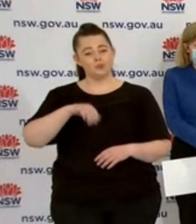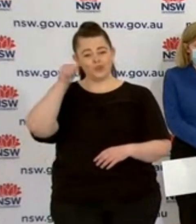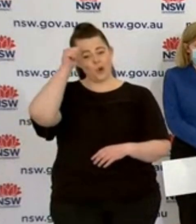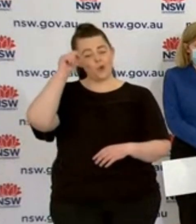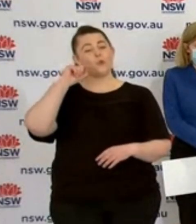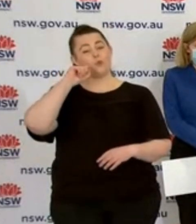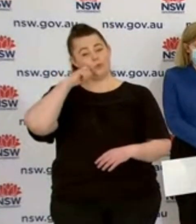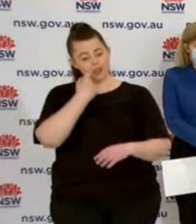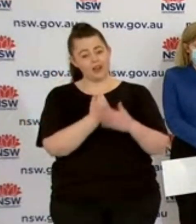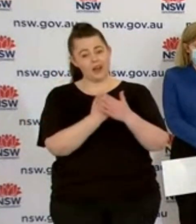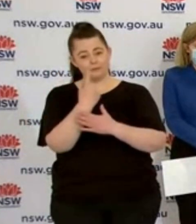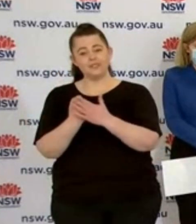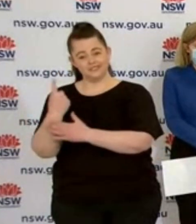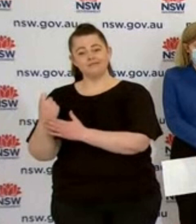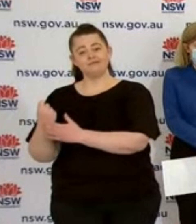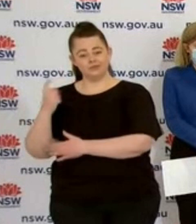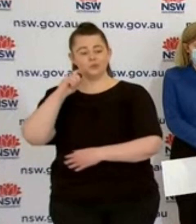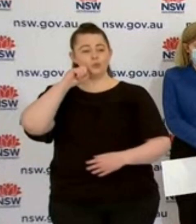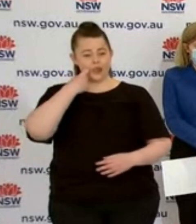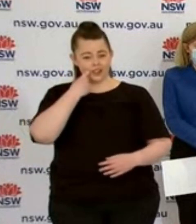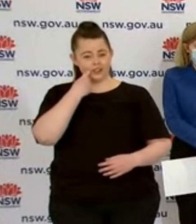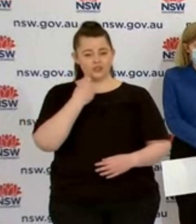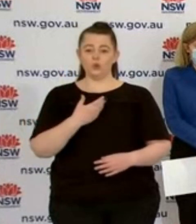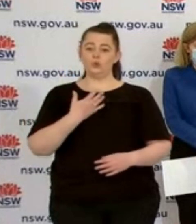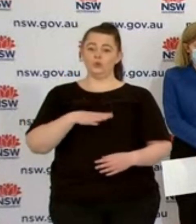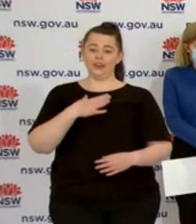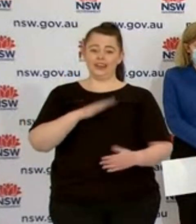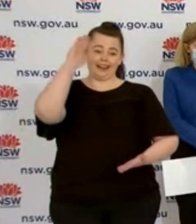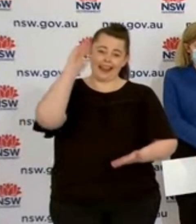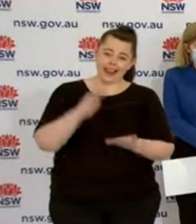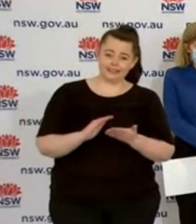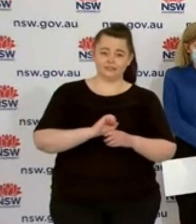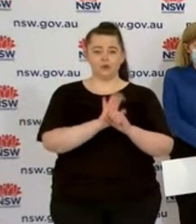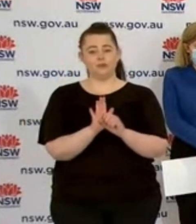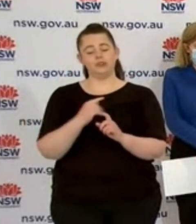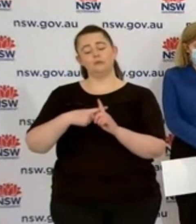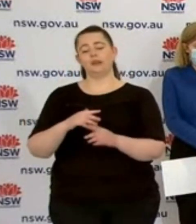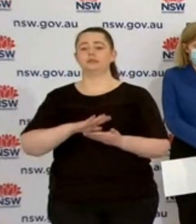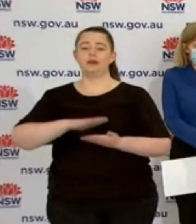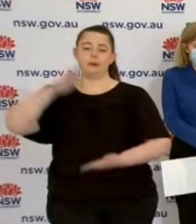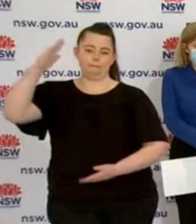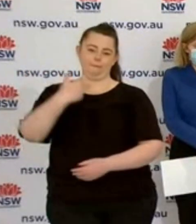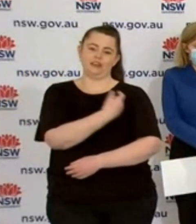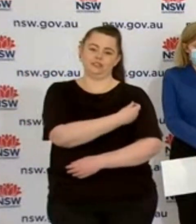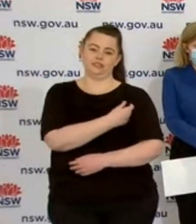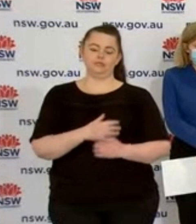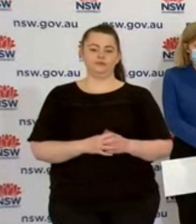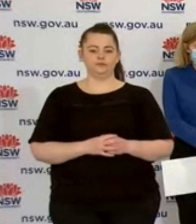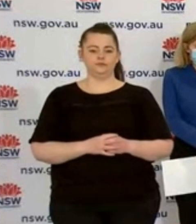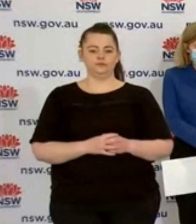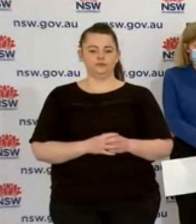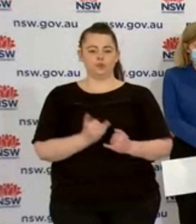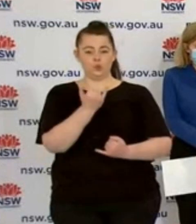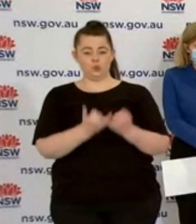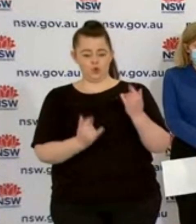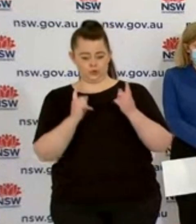to see unless we reduce case numbers and unless we increase the rate of vaccination. In relation to where the most concerning